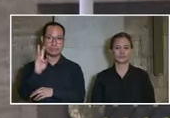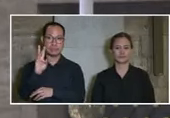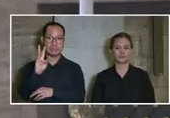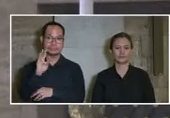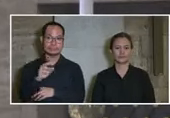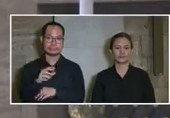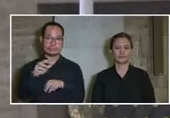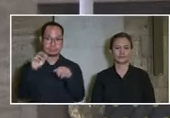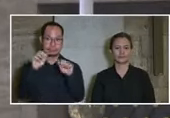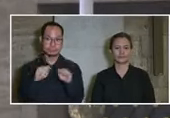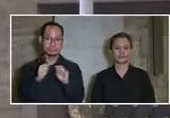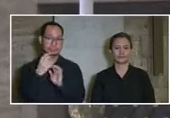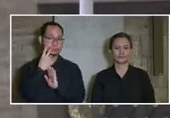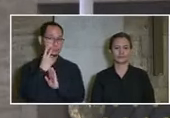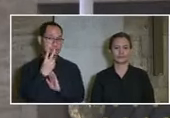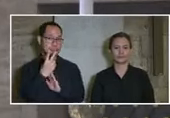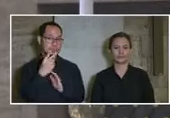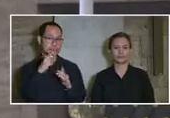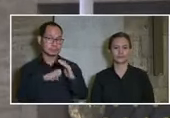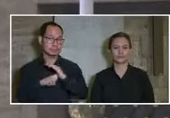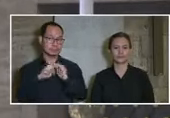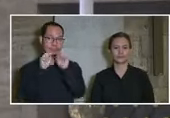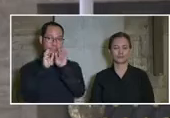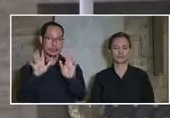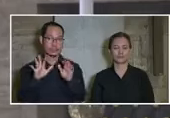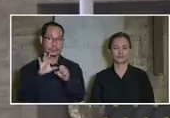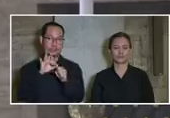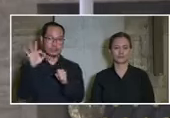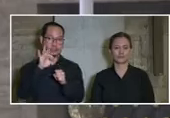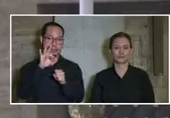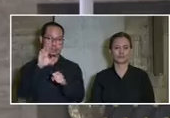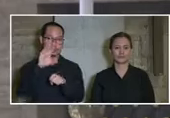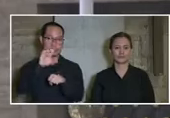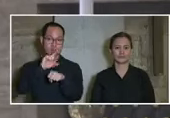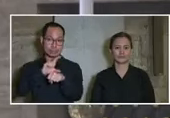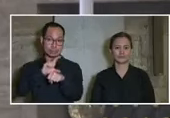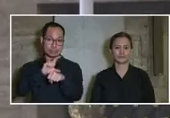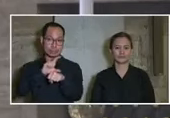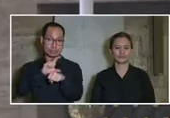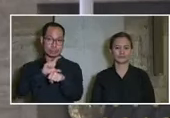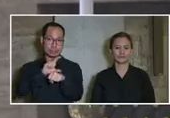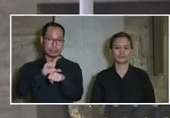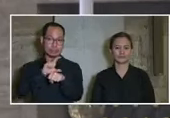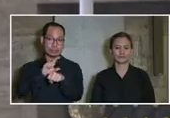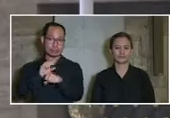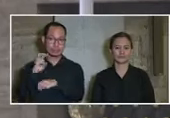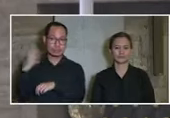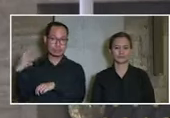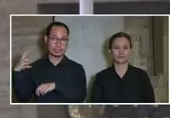veneration inside the Blessed Souls Chapel. The chapel is just on your right,